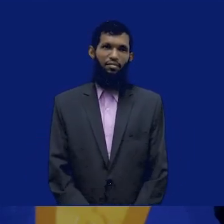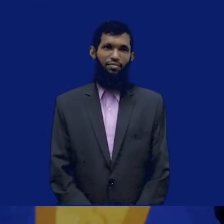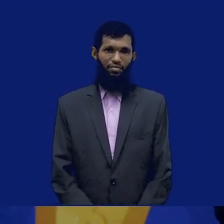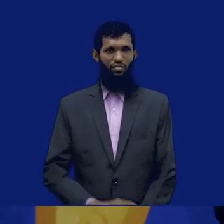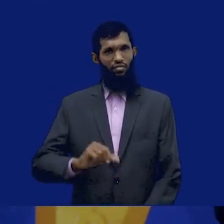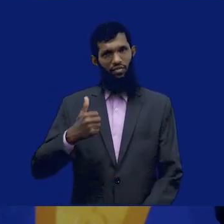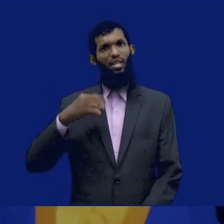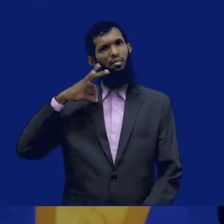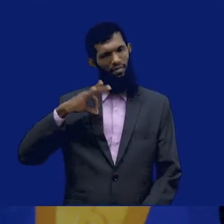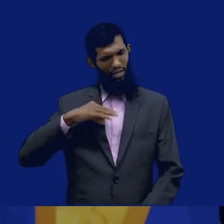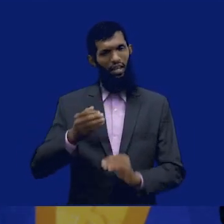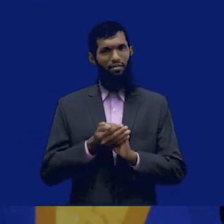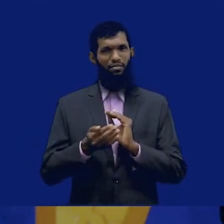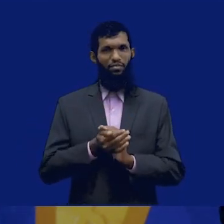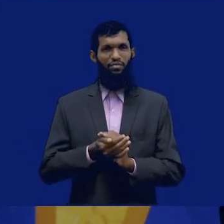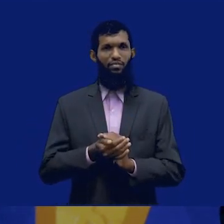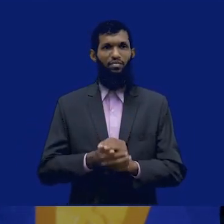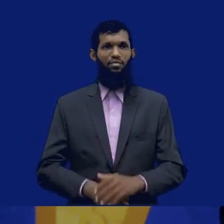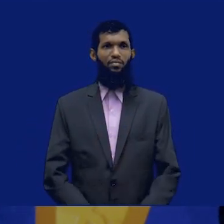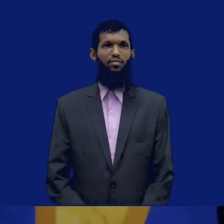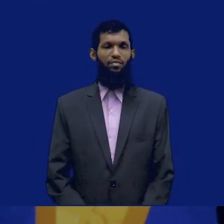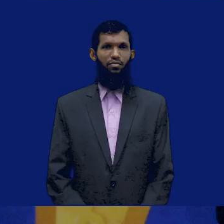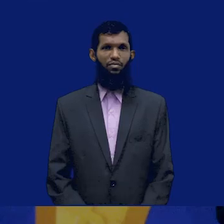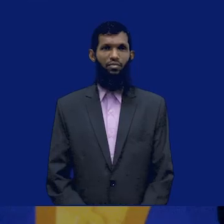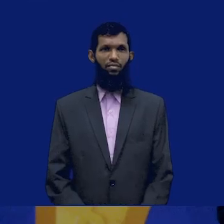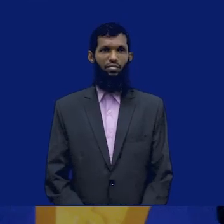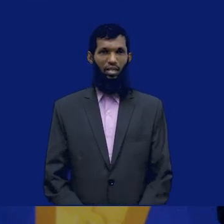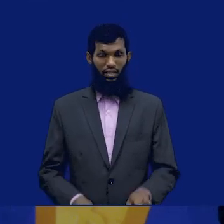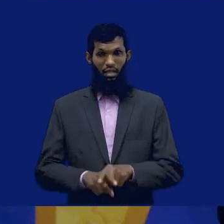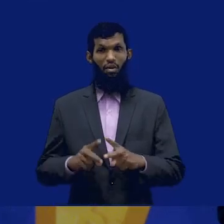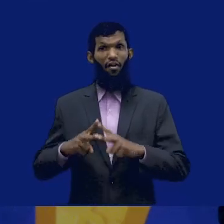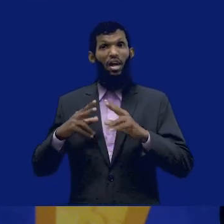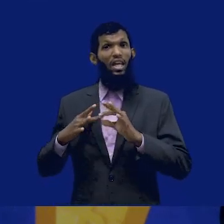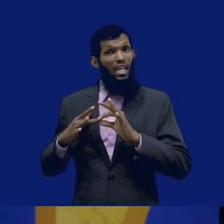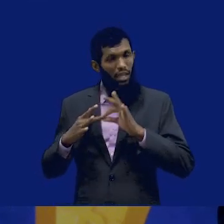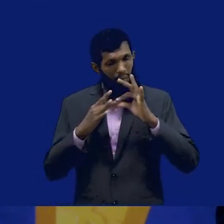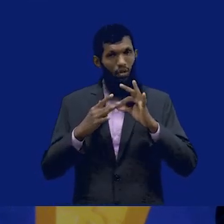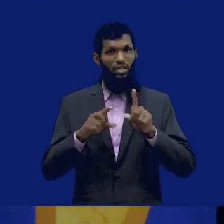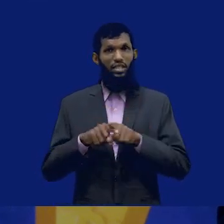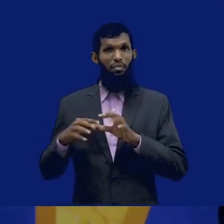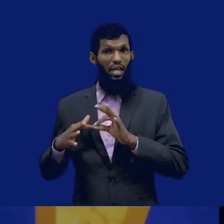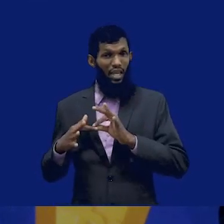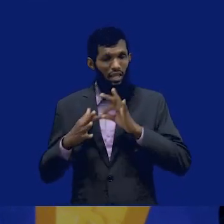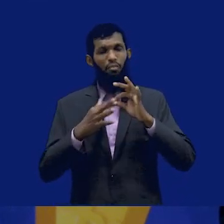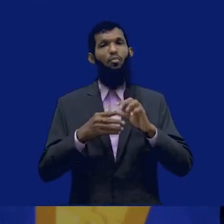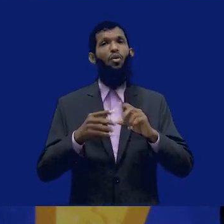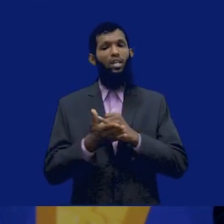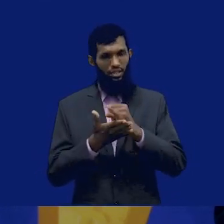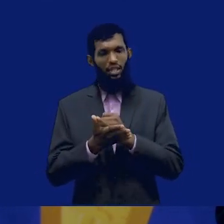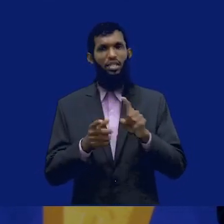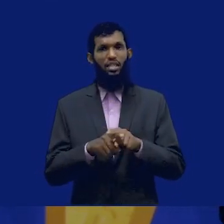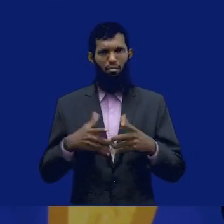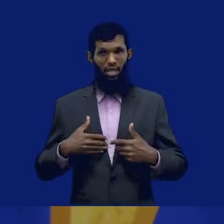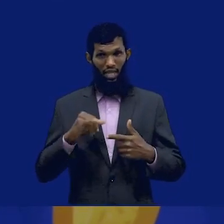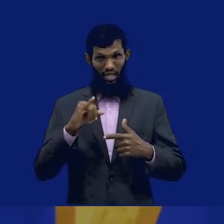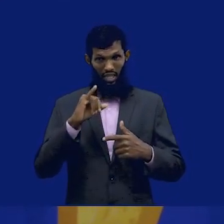the importance of zakat is also demonstrated from the nusus al-sharia, or from the shari'i texts,